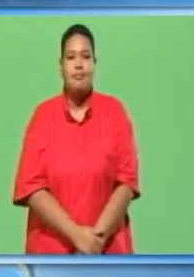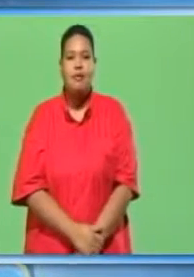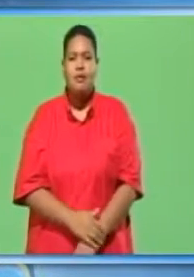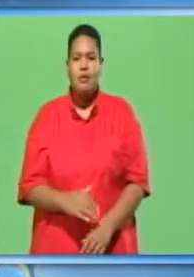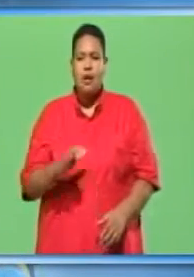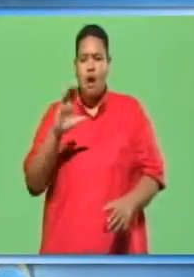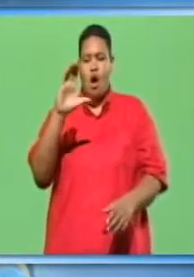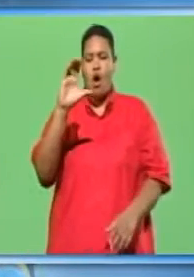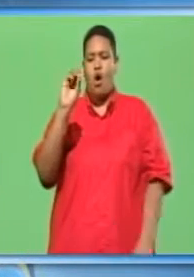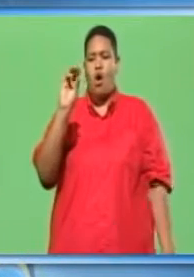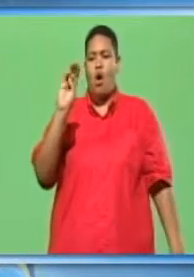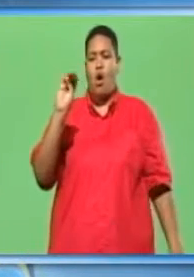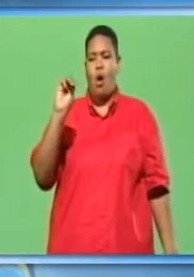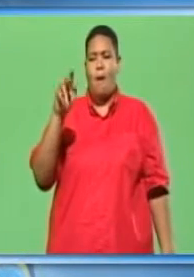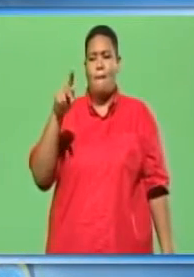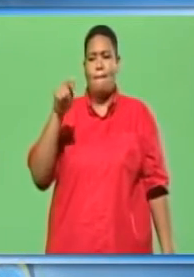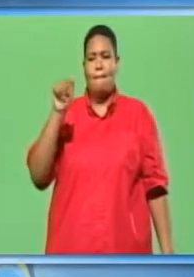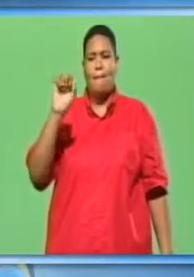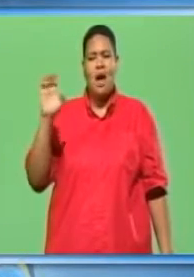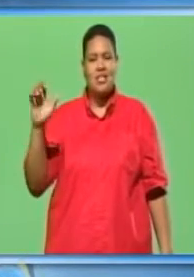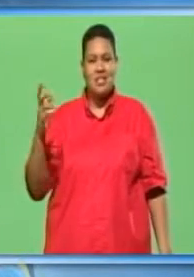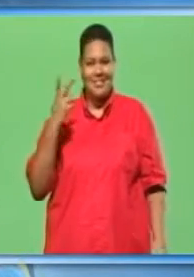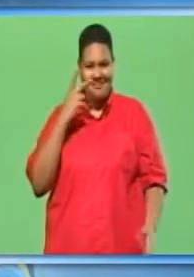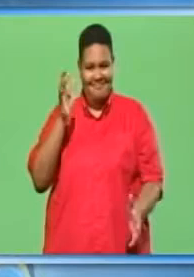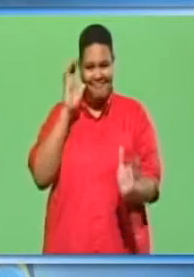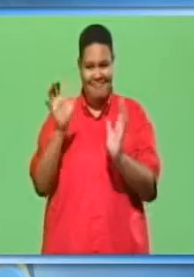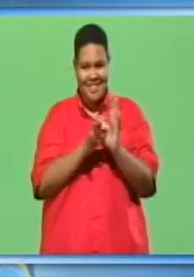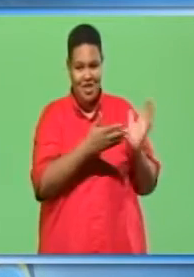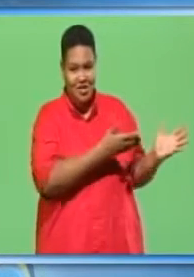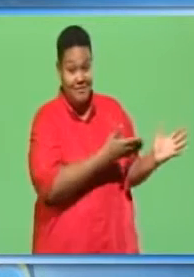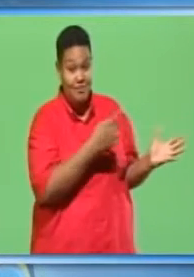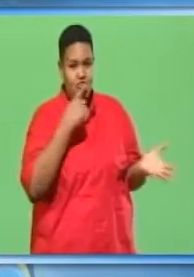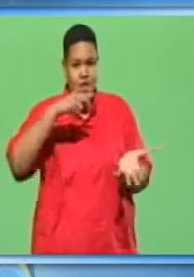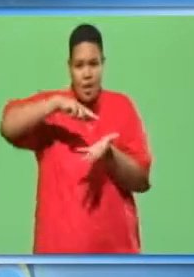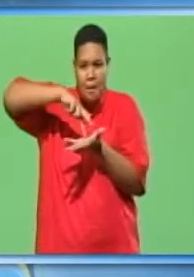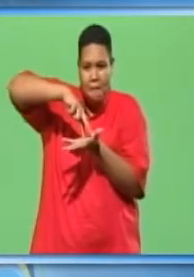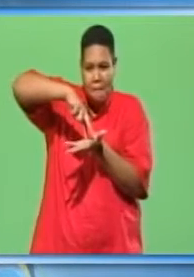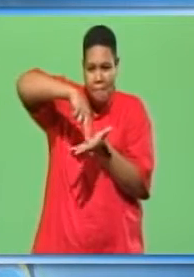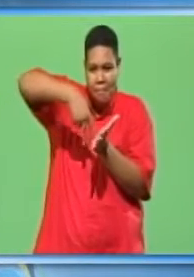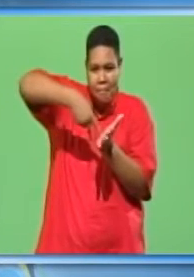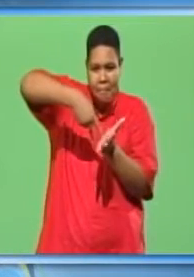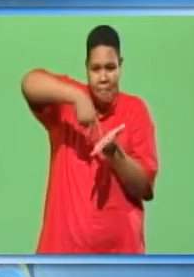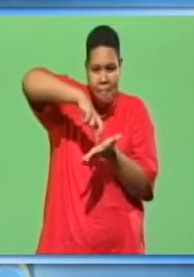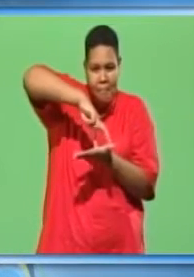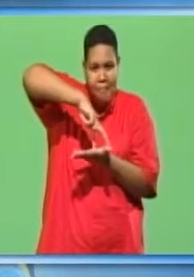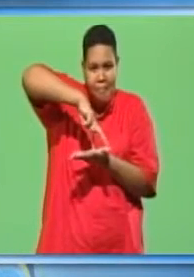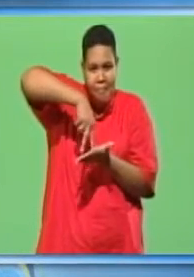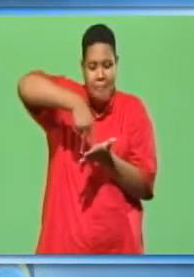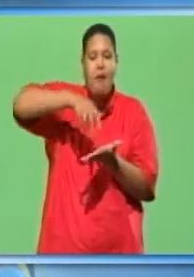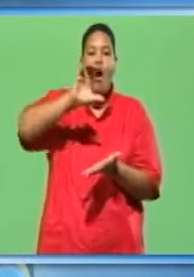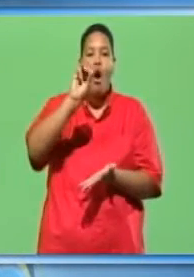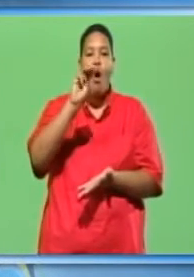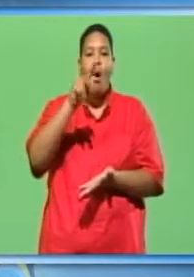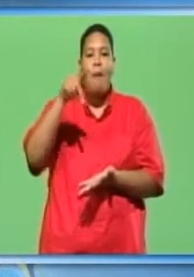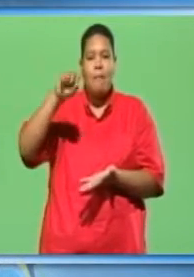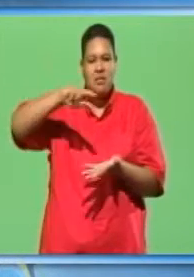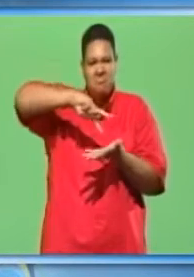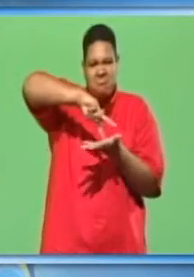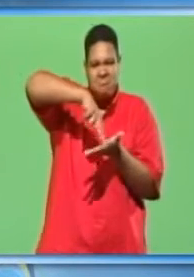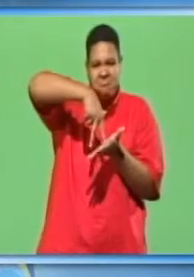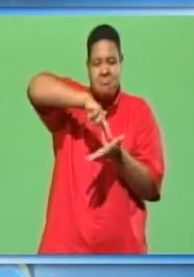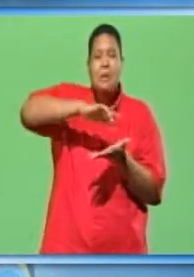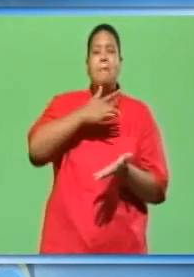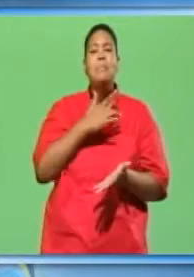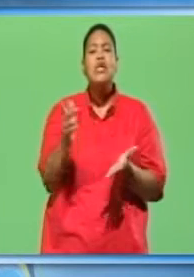Compasses. Compasses are used in woodwork to lay out circular axes. Woodwork compasses sometimes have a pencil